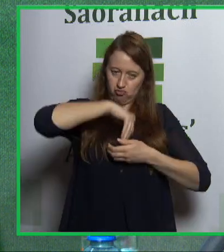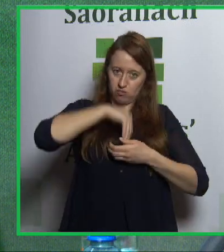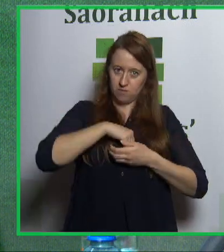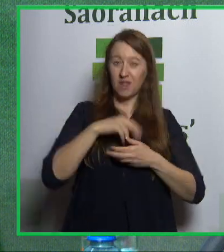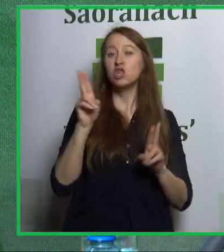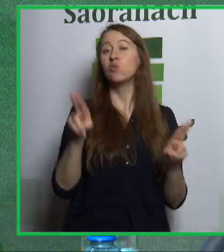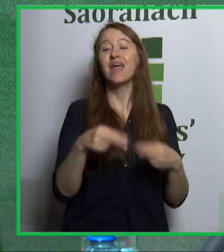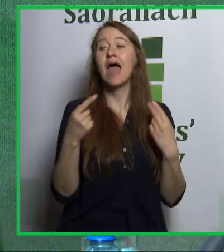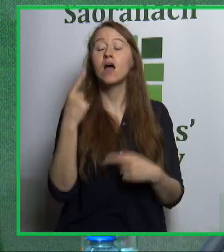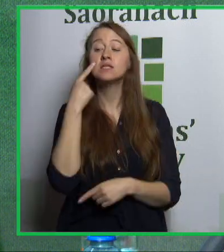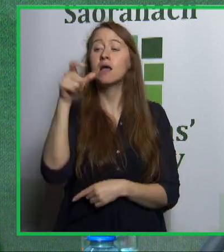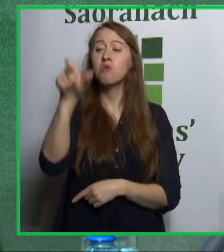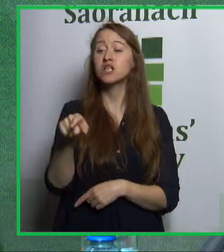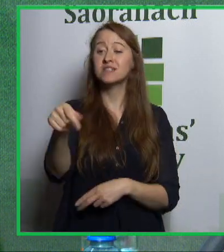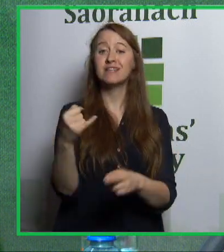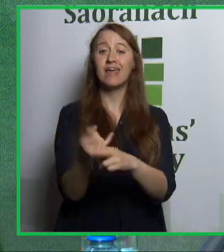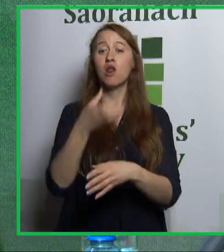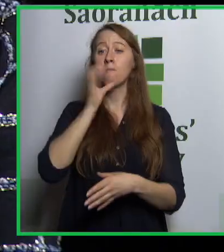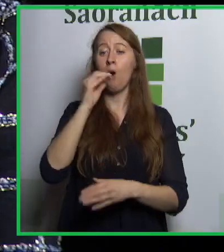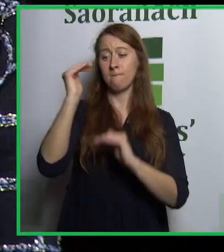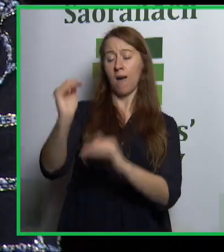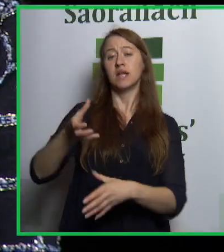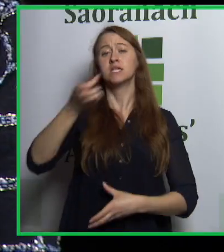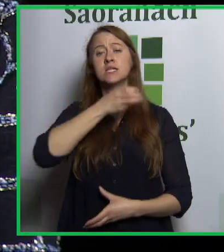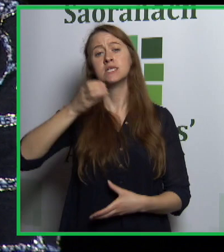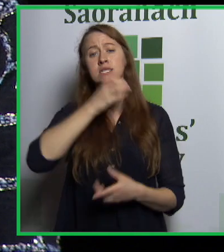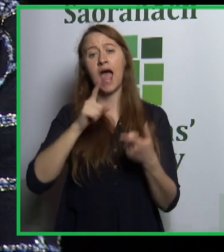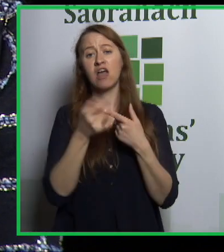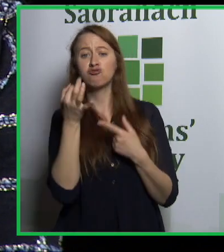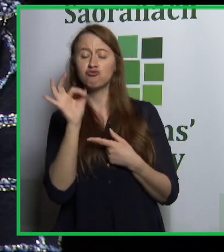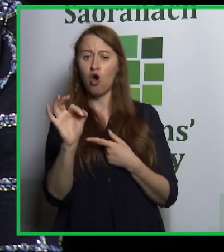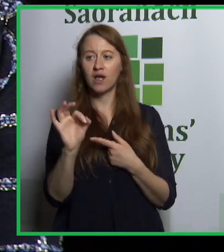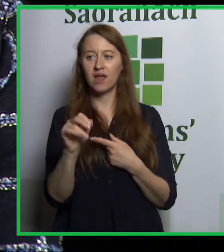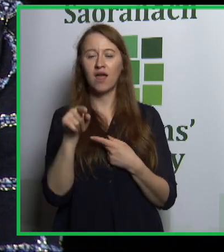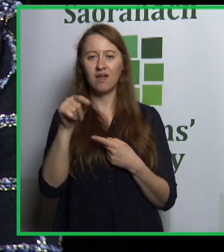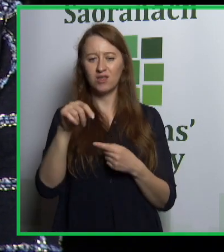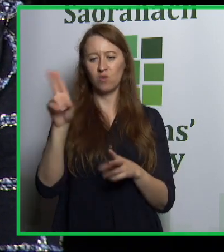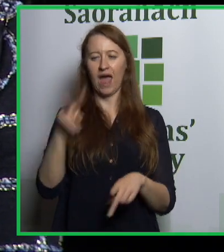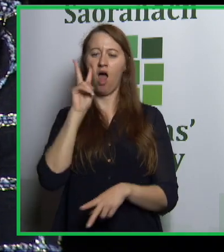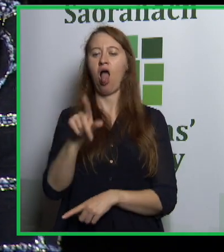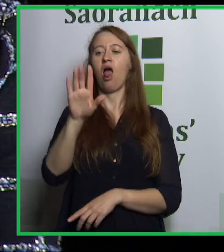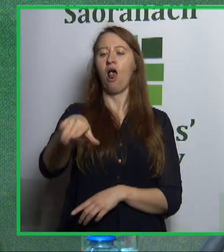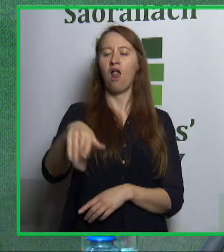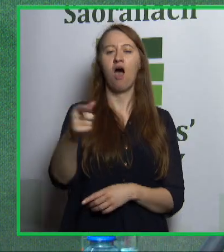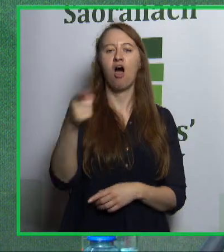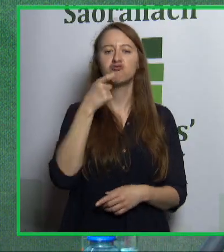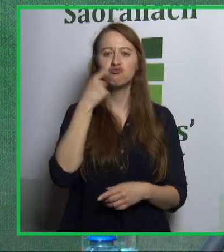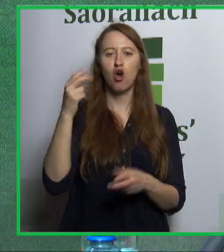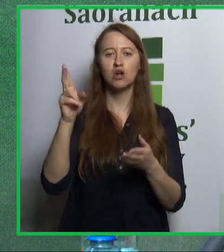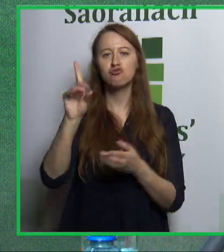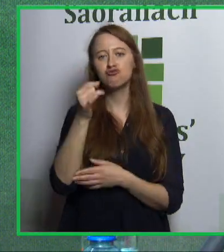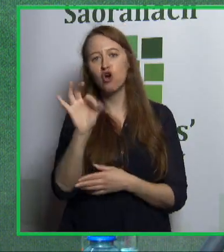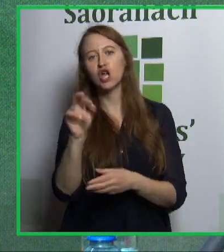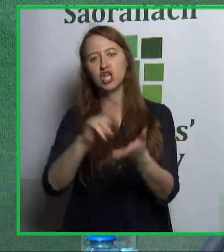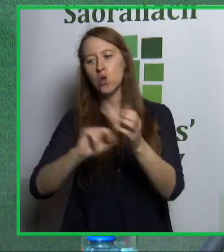glass. And that's something that young people need to be able to express themselves, that we need to take this as something that is